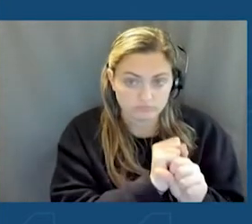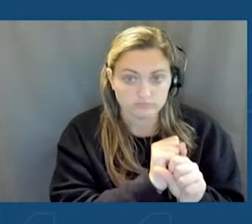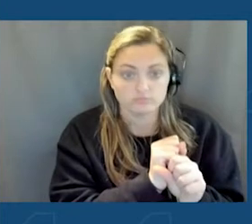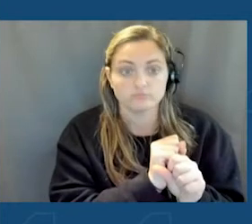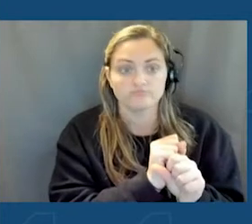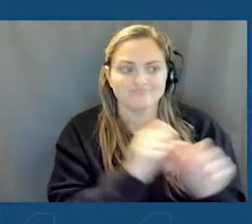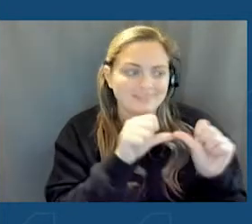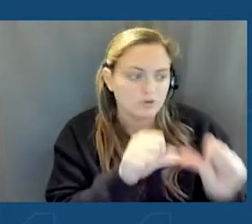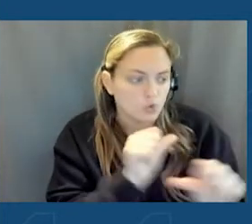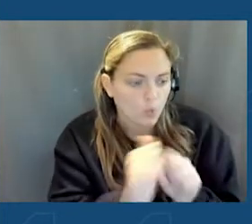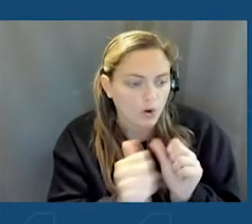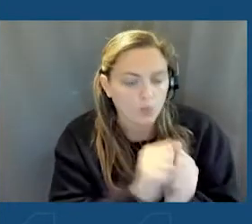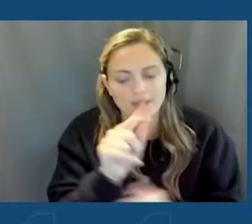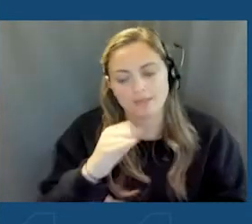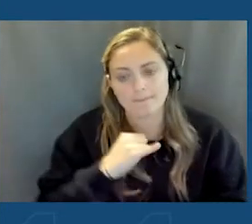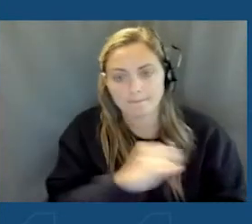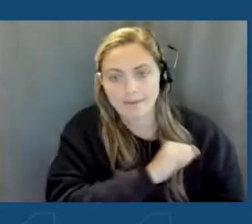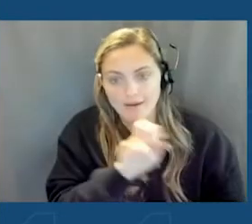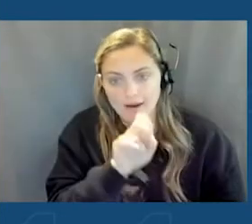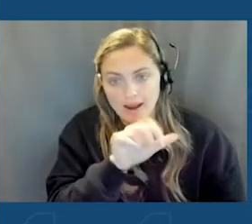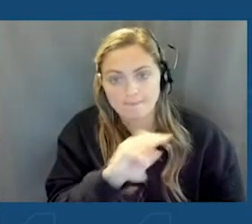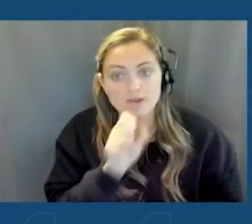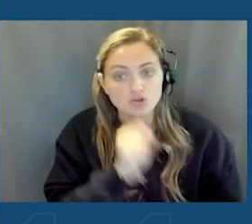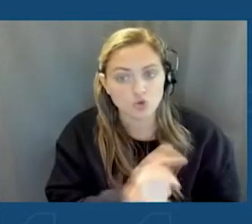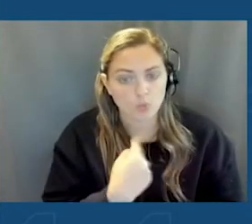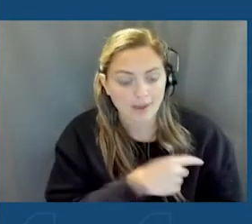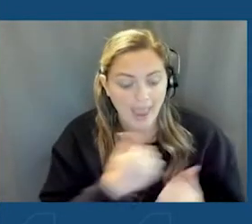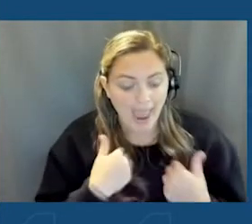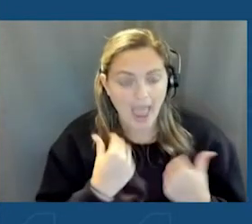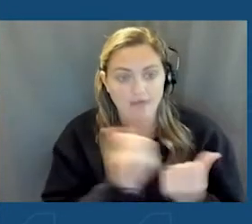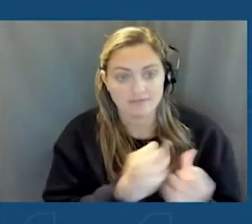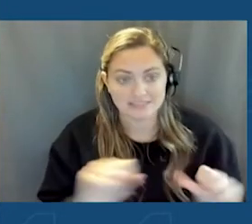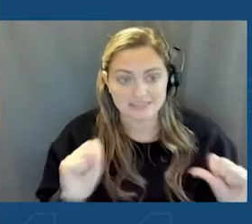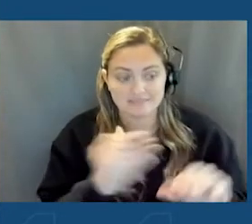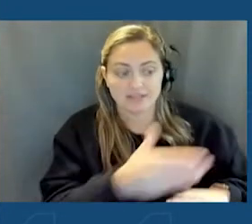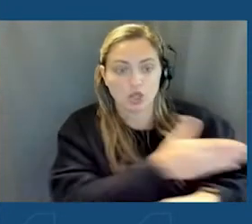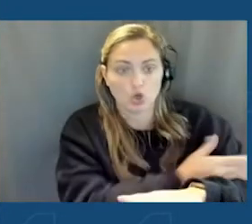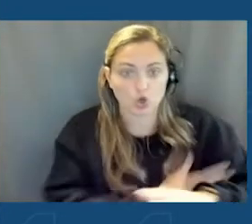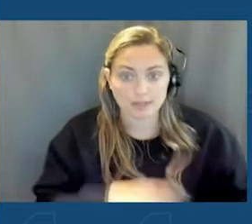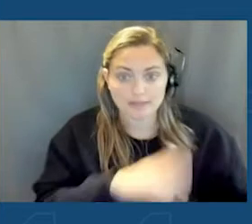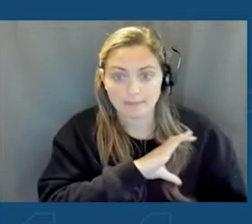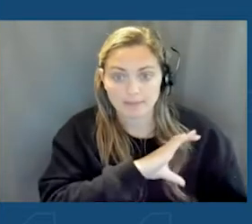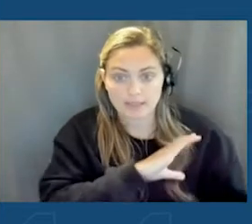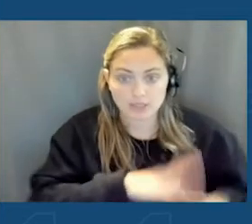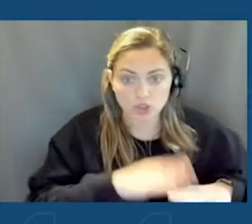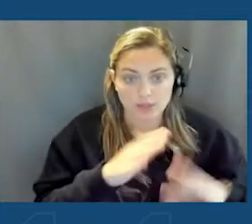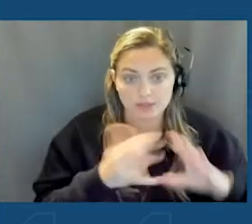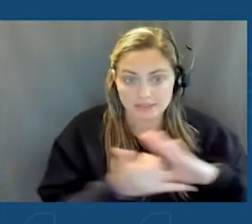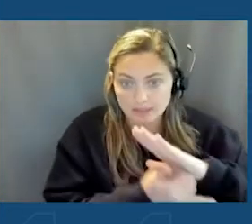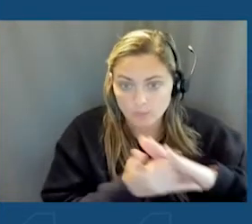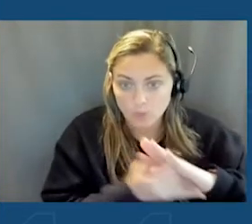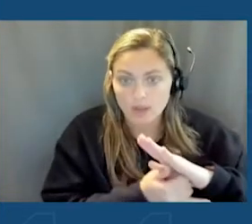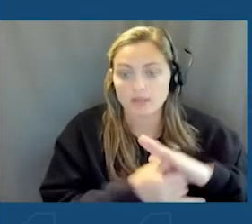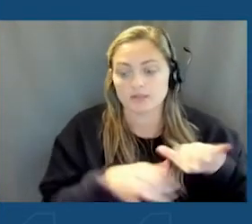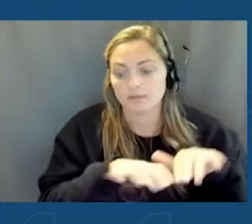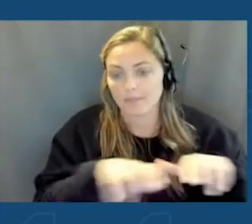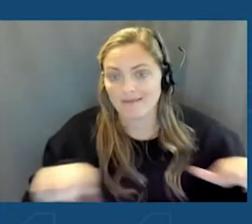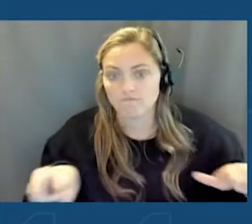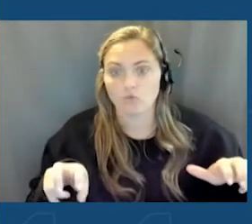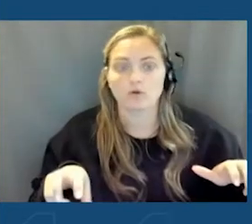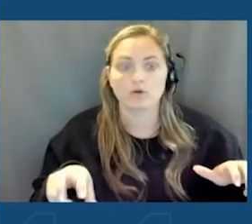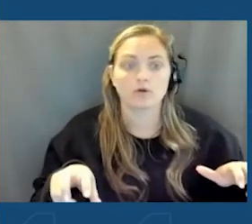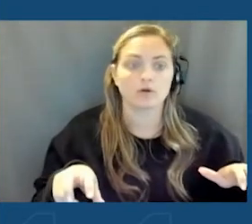Adams to make sure we have safety, increase NYPD presence on the subways, platforms, dealing with the